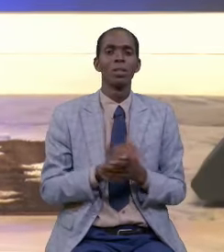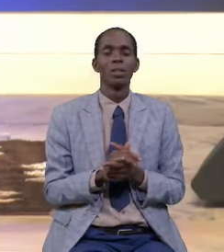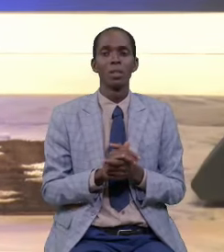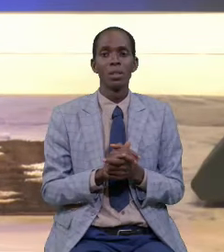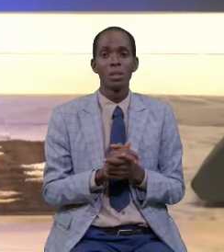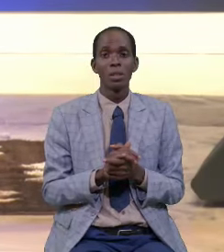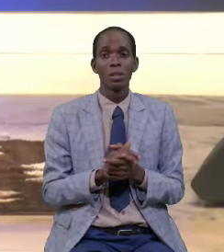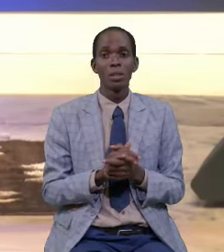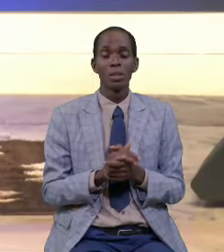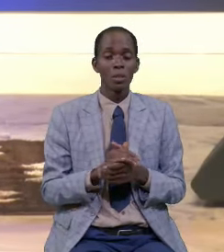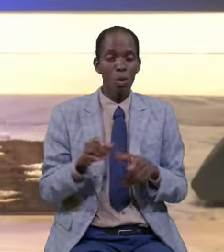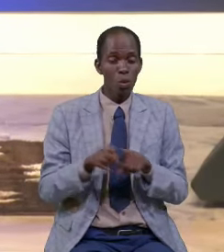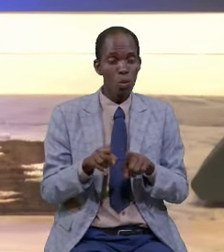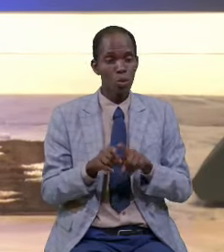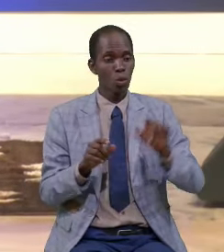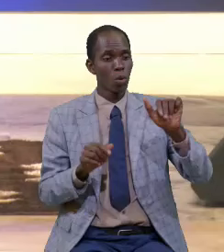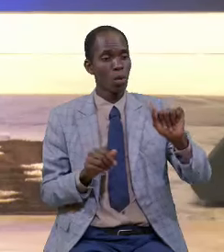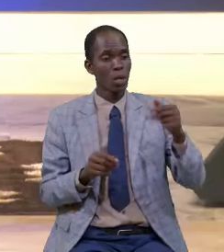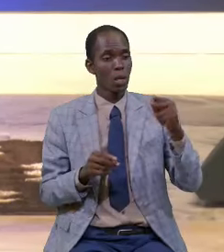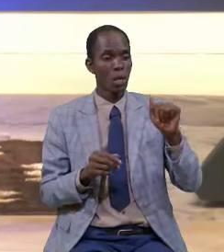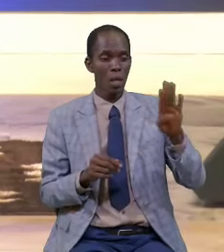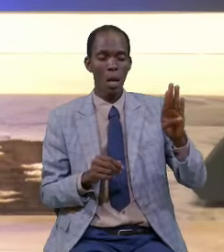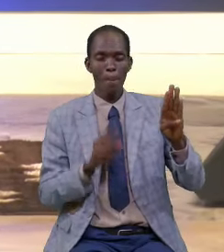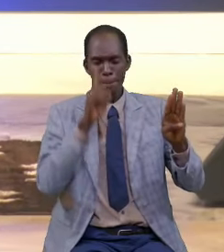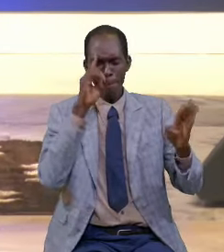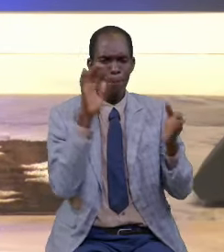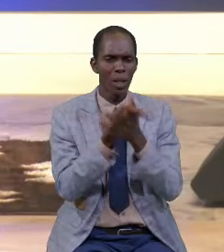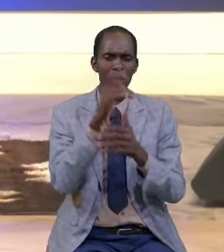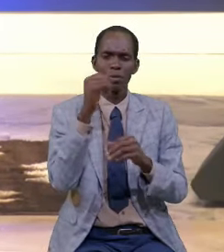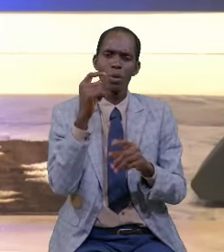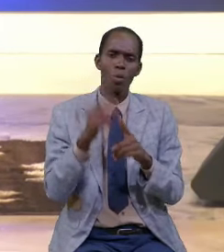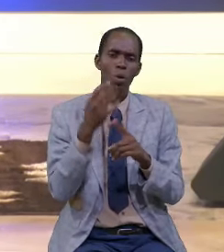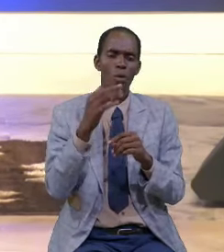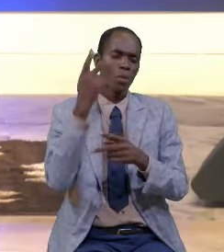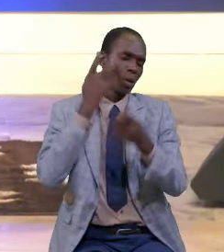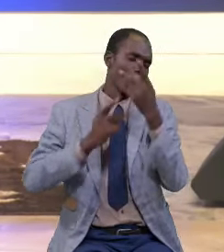Even Ahab believed the words of the prophet Elijah.